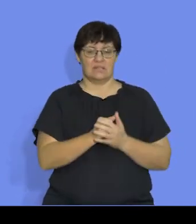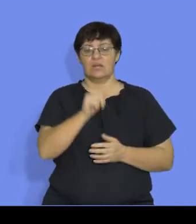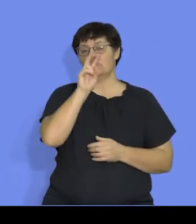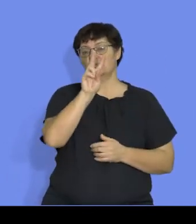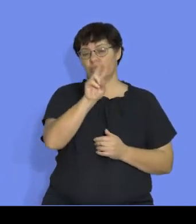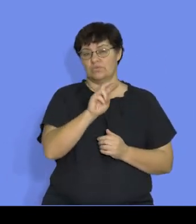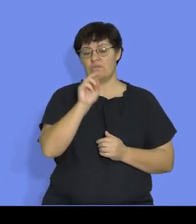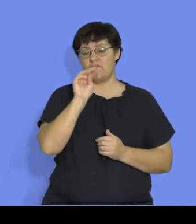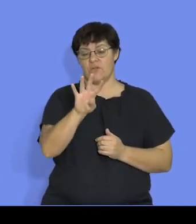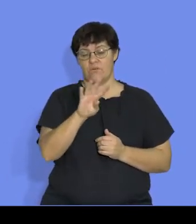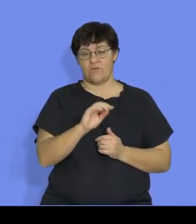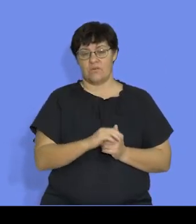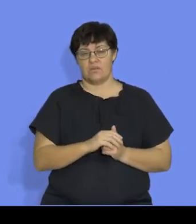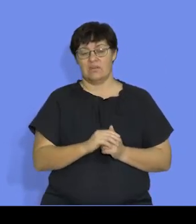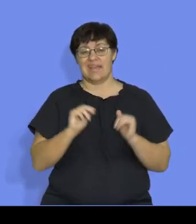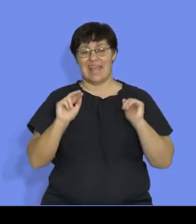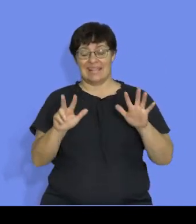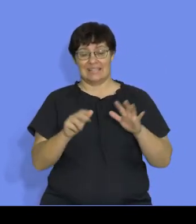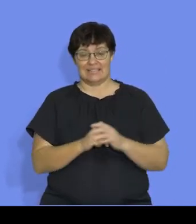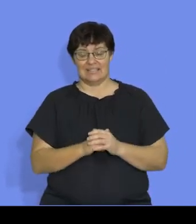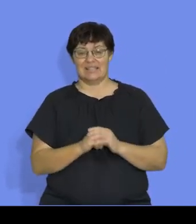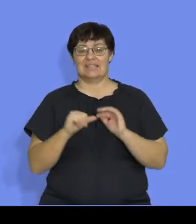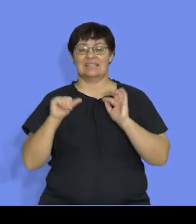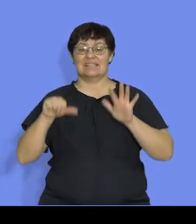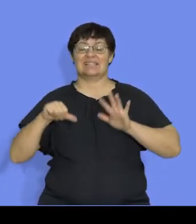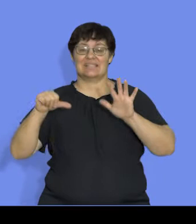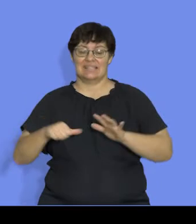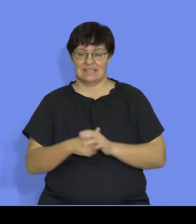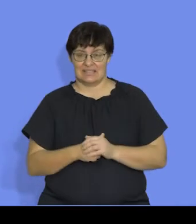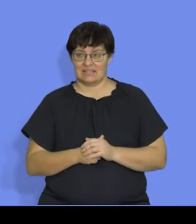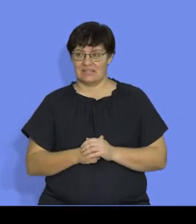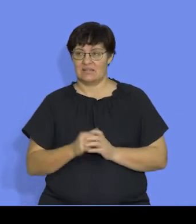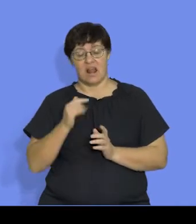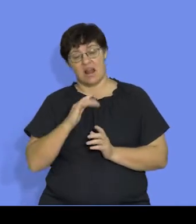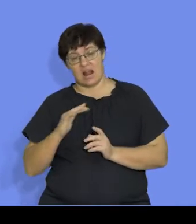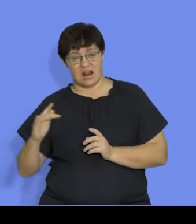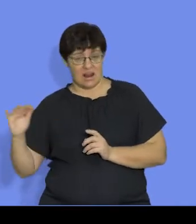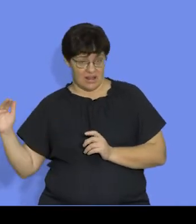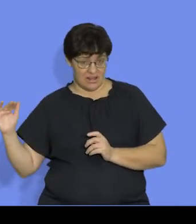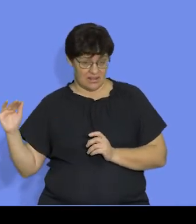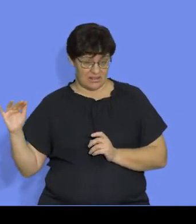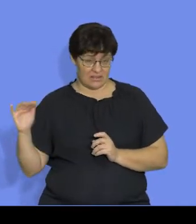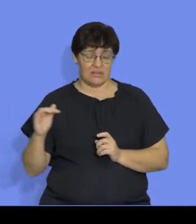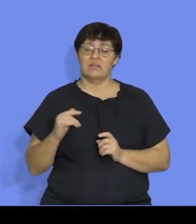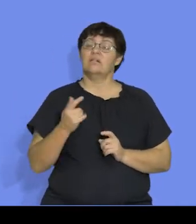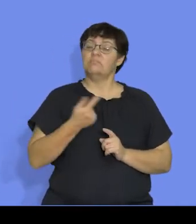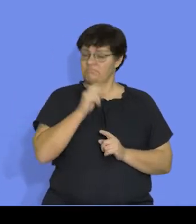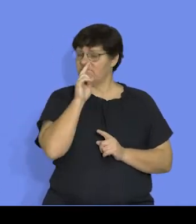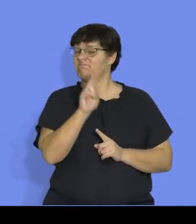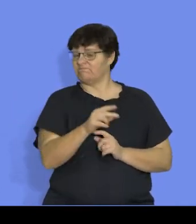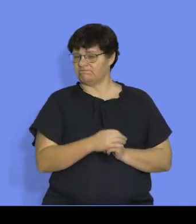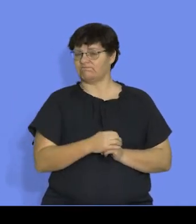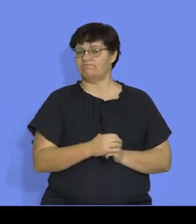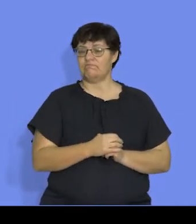2, 4, 8, 16 going on, I can see